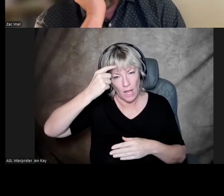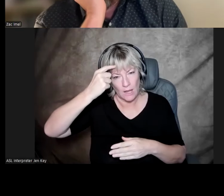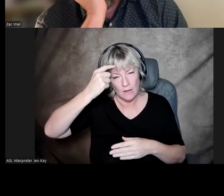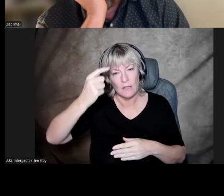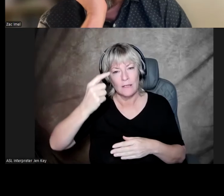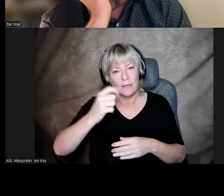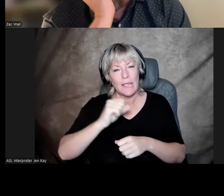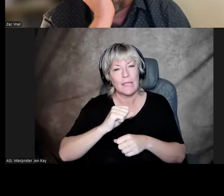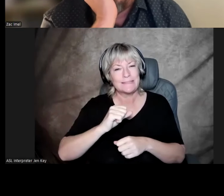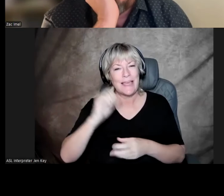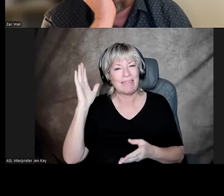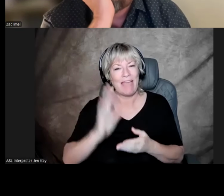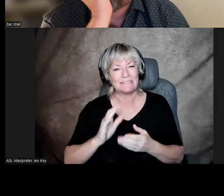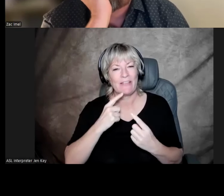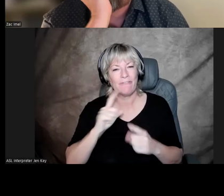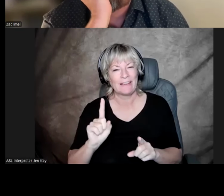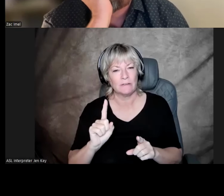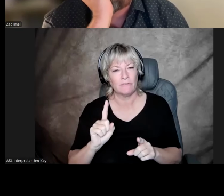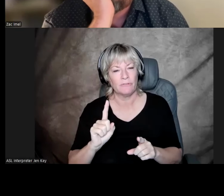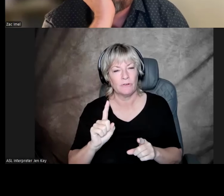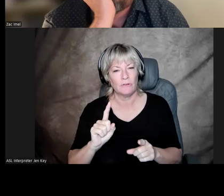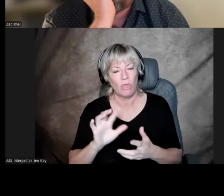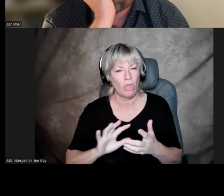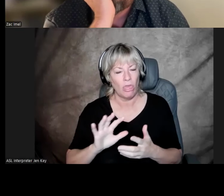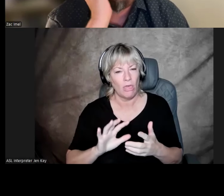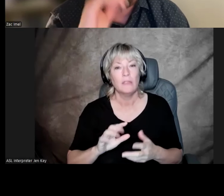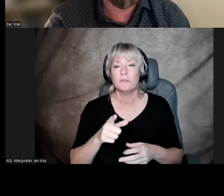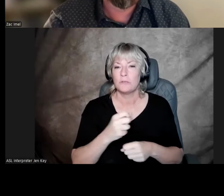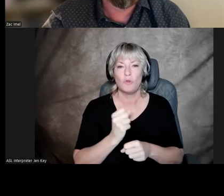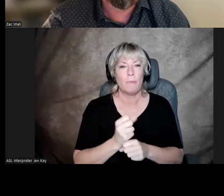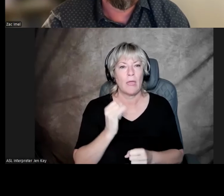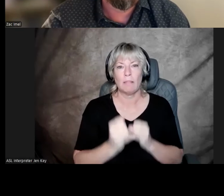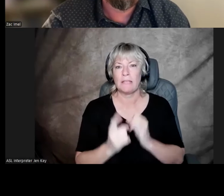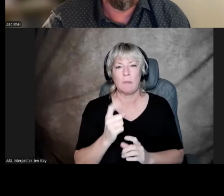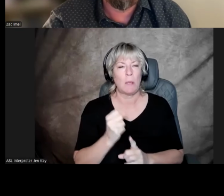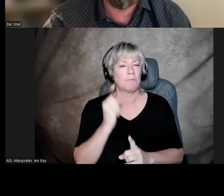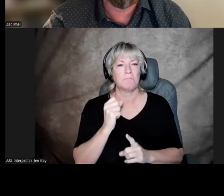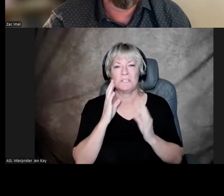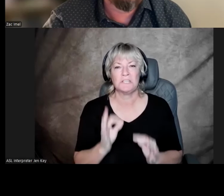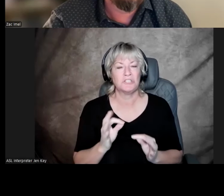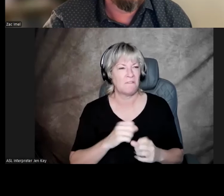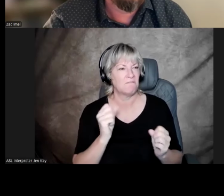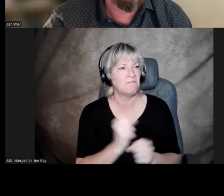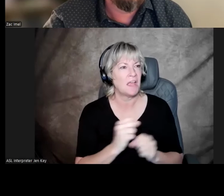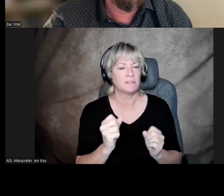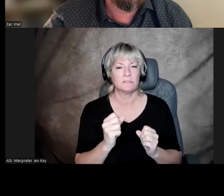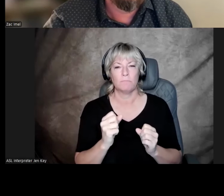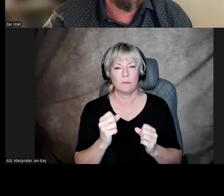work less effectively. So you end up making really impulsive decisions like getting in fights when you don't want to.